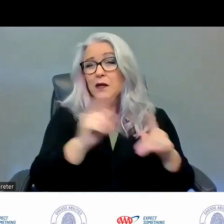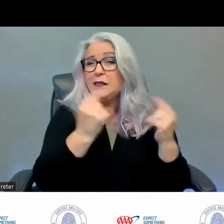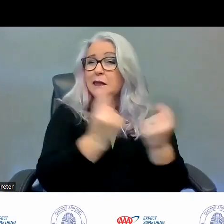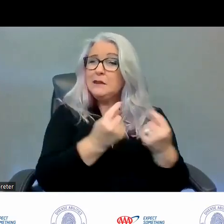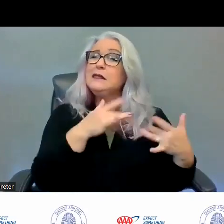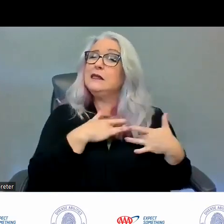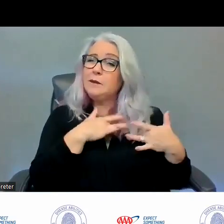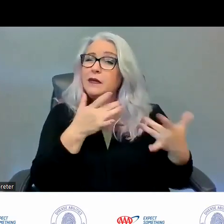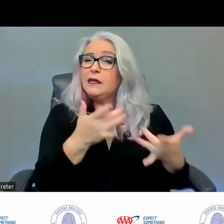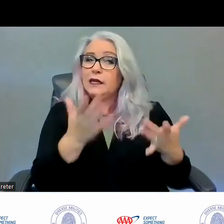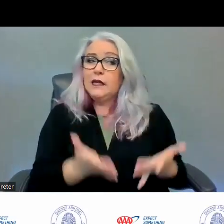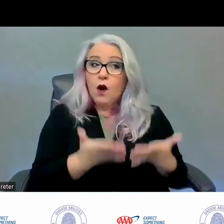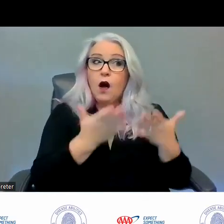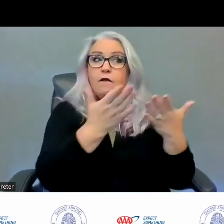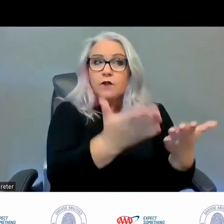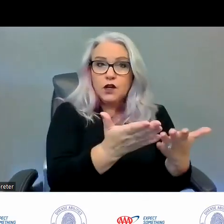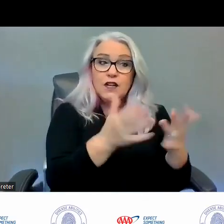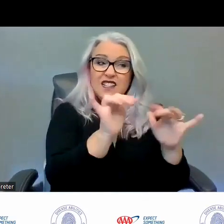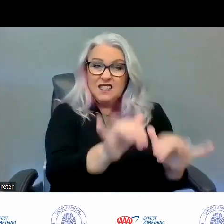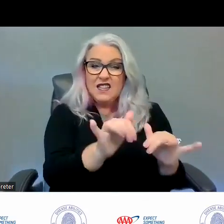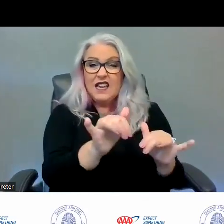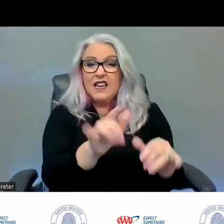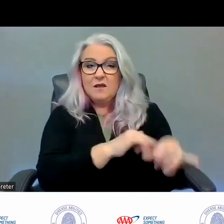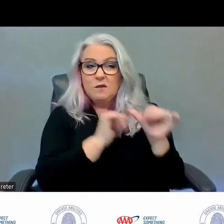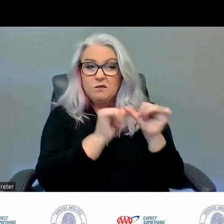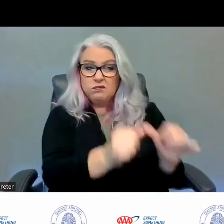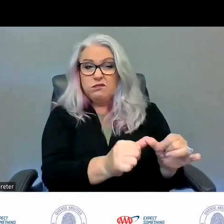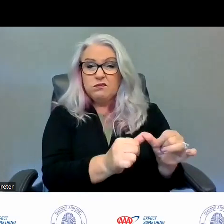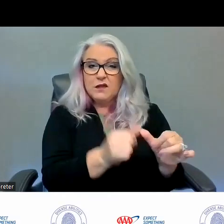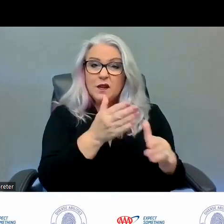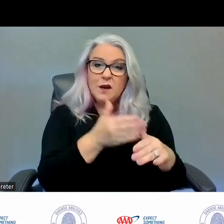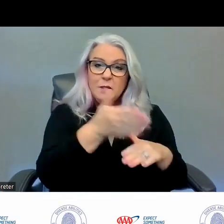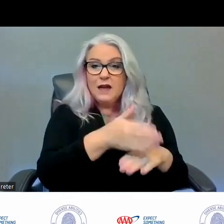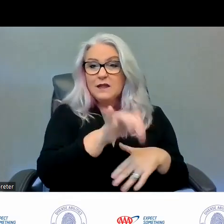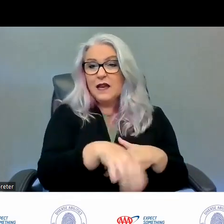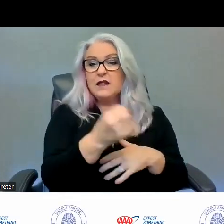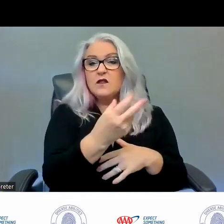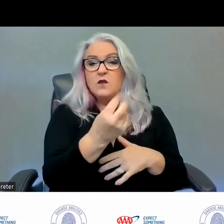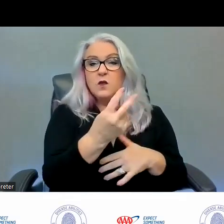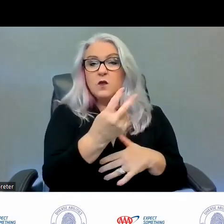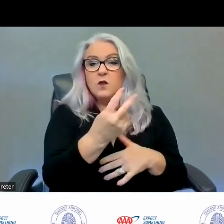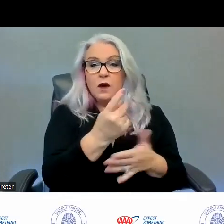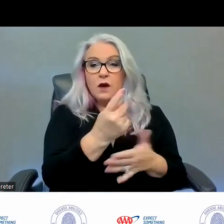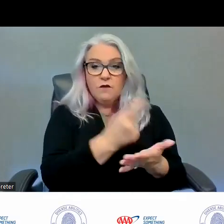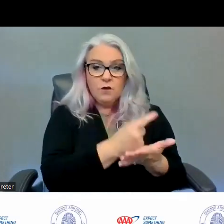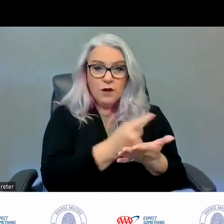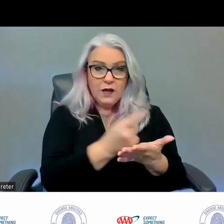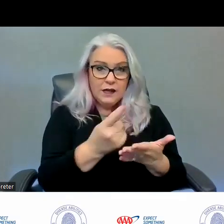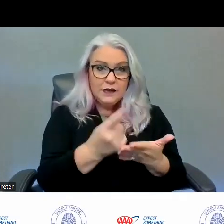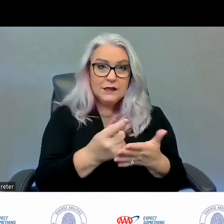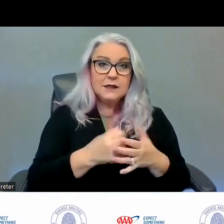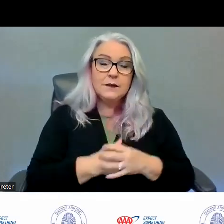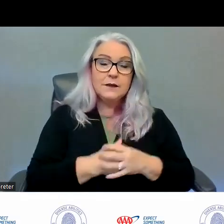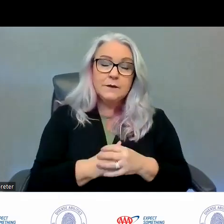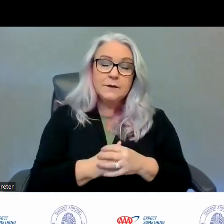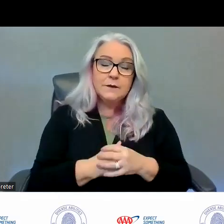offering at least the option to stay longer past that 12-week program, or past the 12 weeks. It is a paid program.